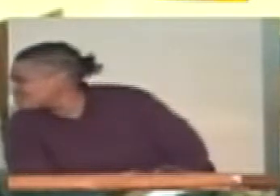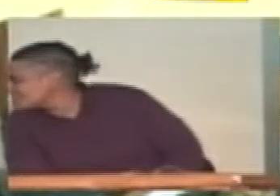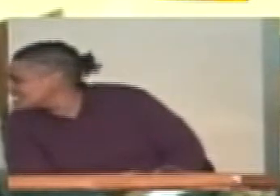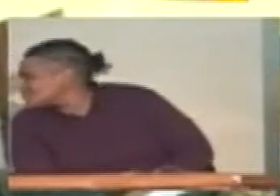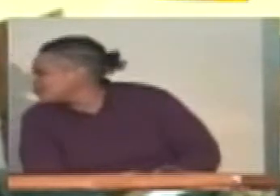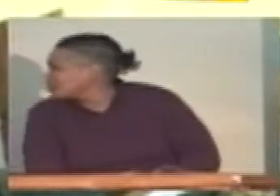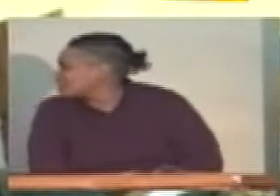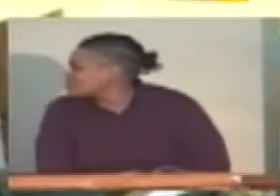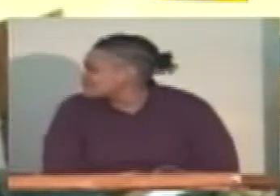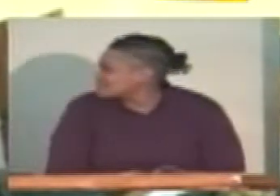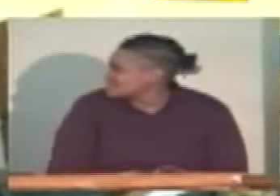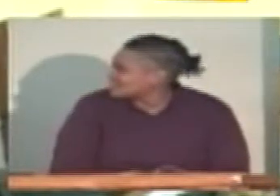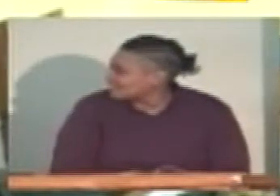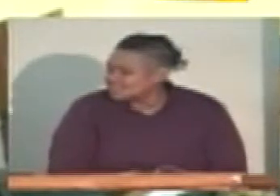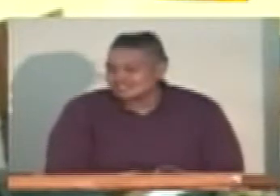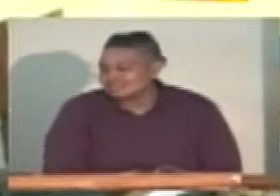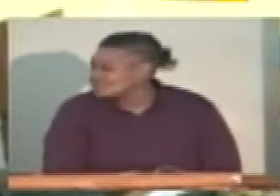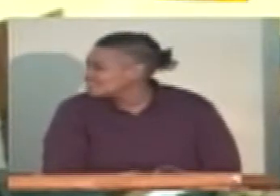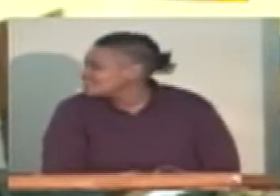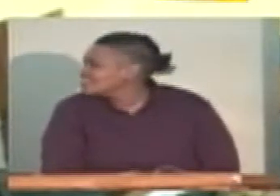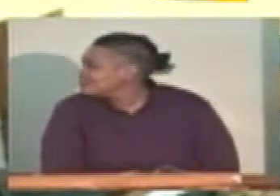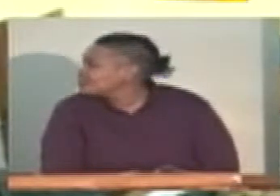Just listen, Kyle.